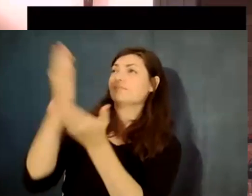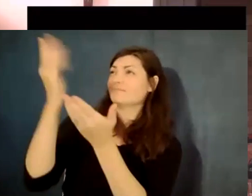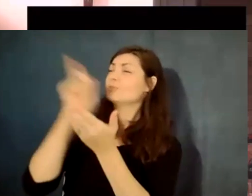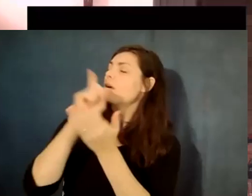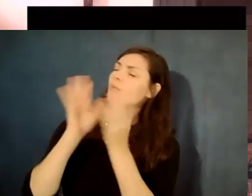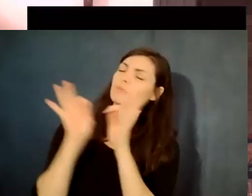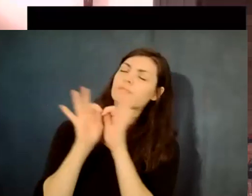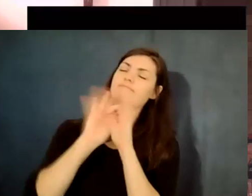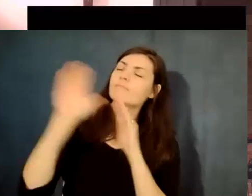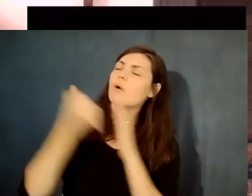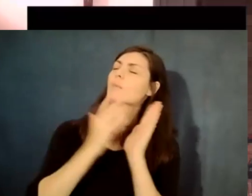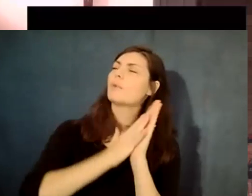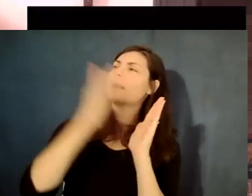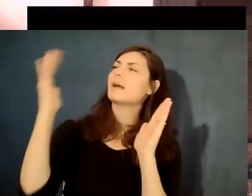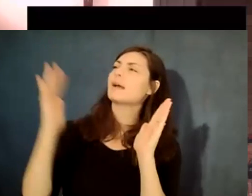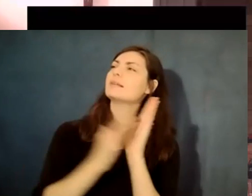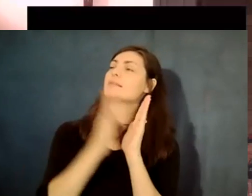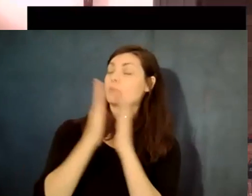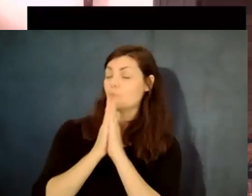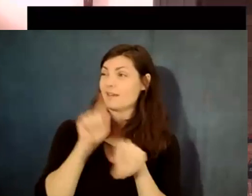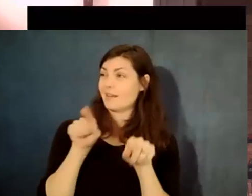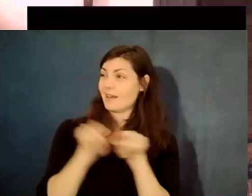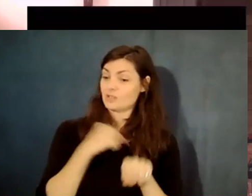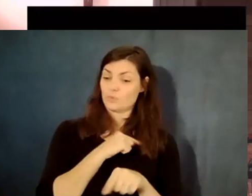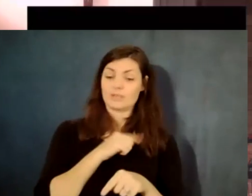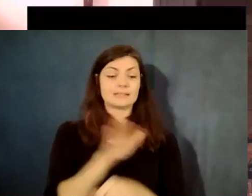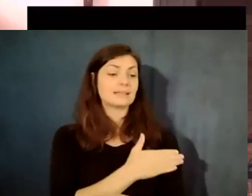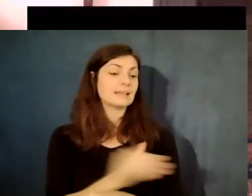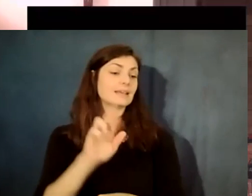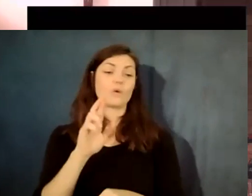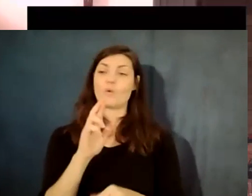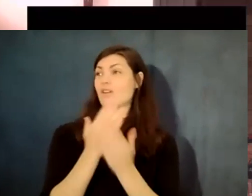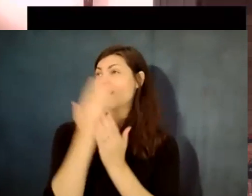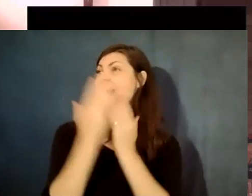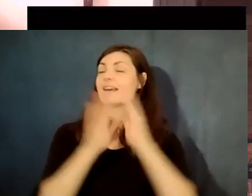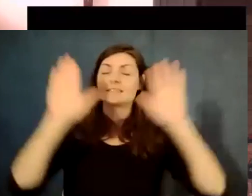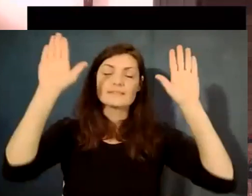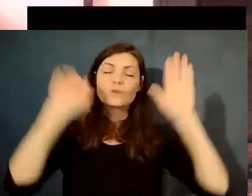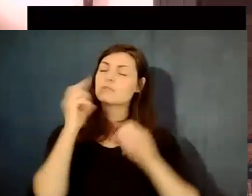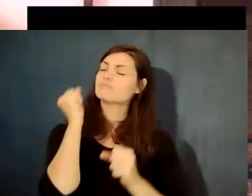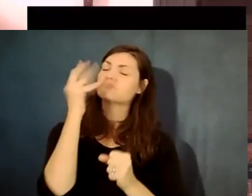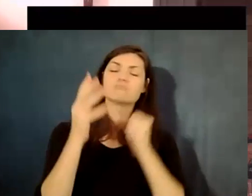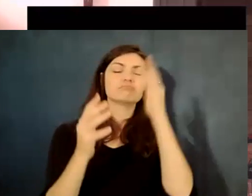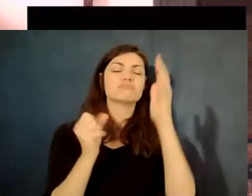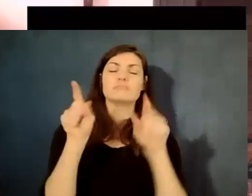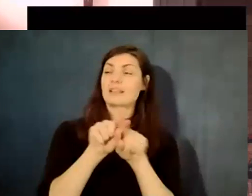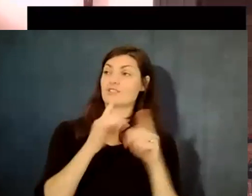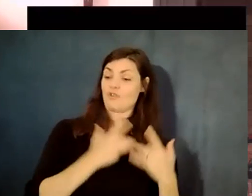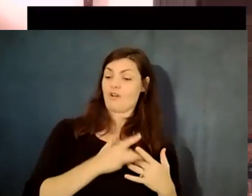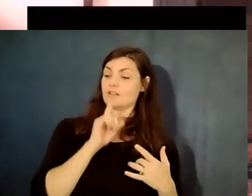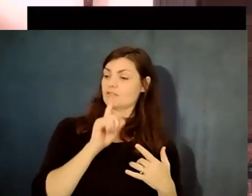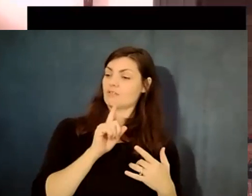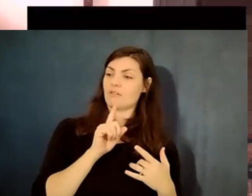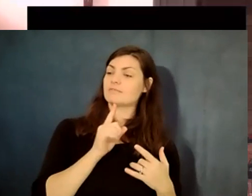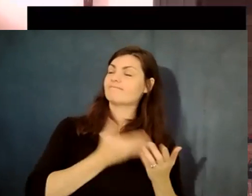I pray that as we lift up our voices, as we might lift up our hands, as, Lord, our hearts are lifted to you, that you would receive